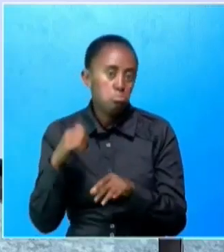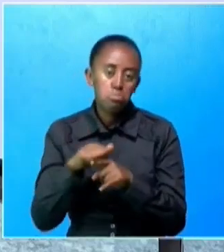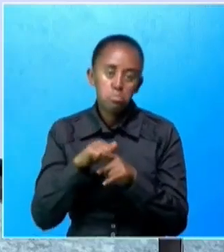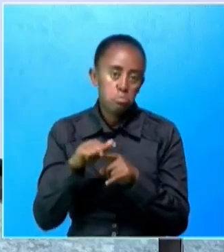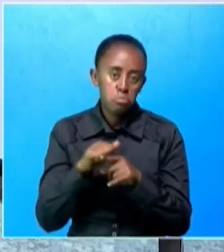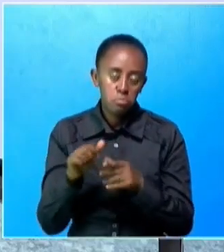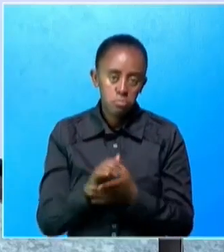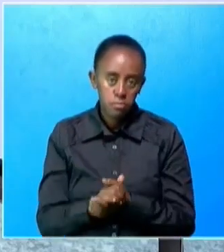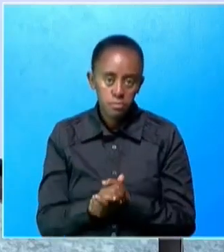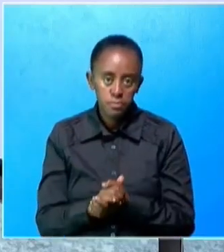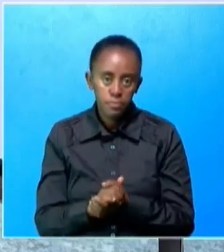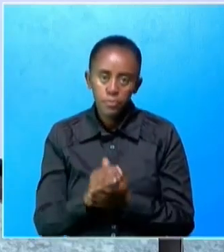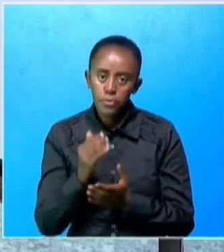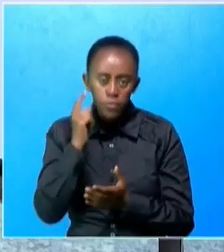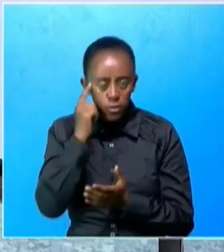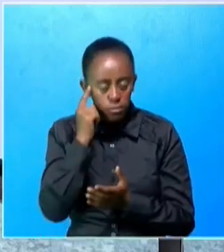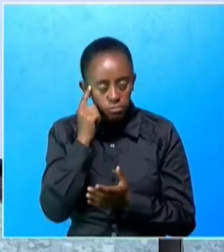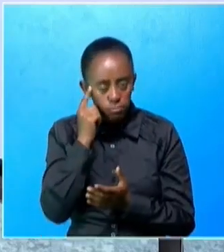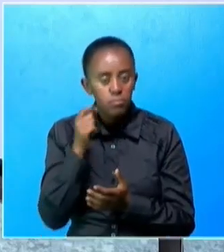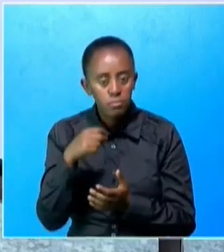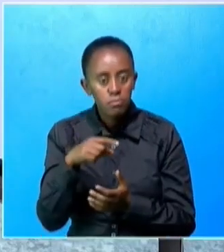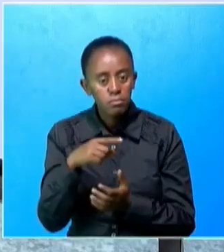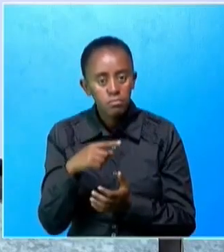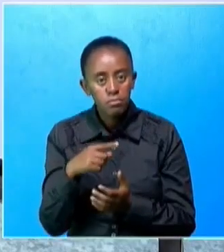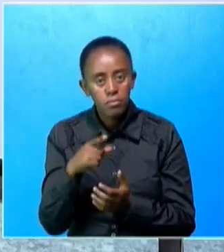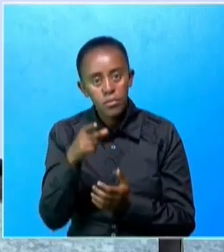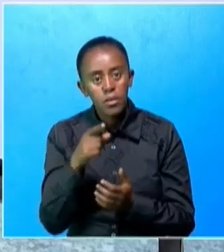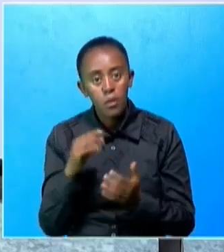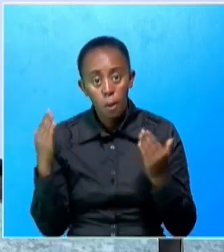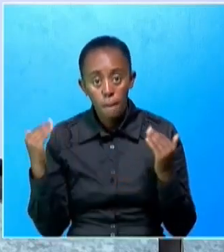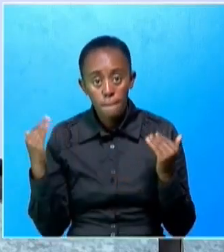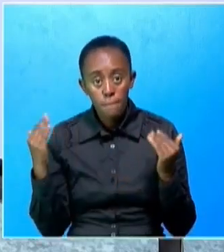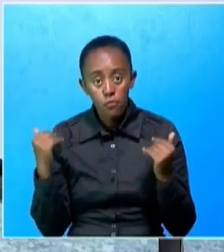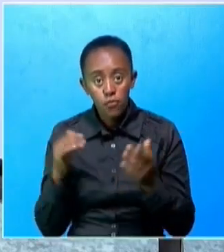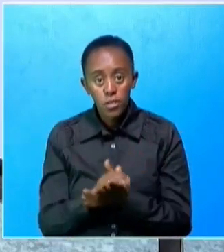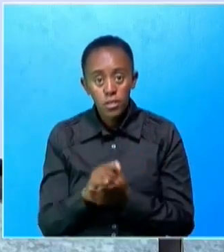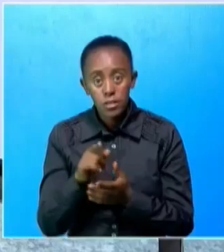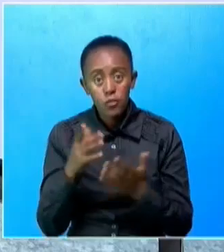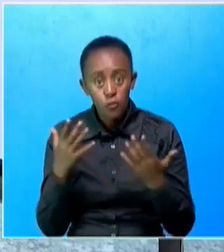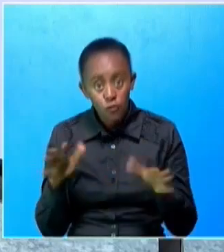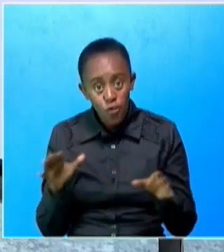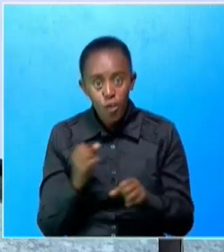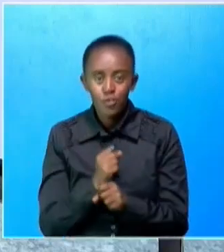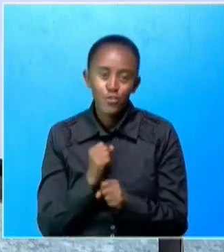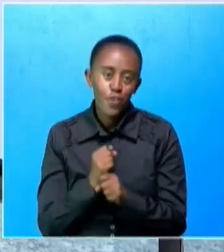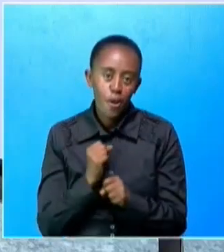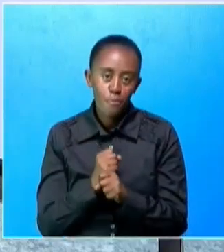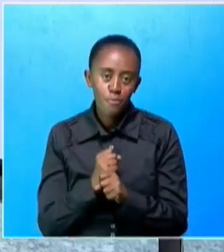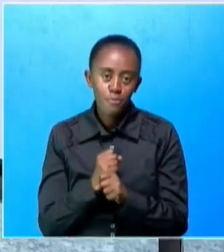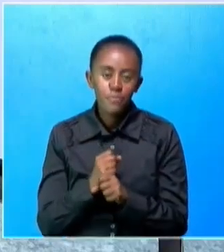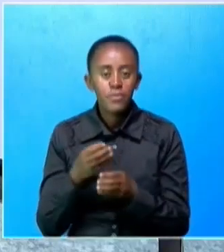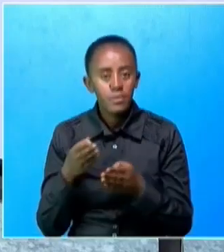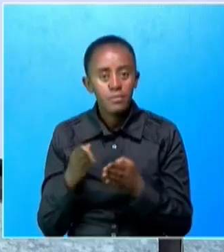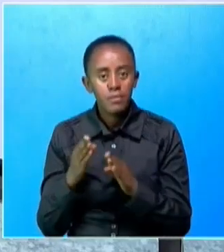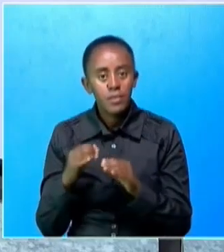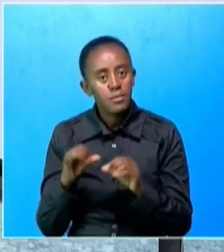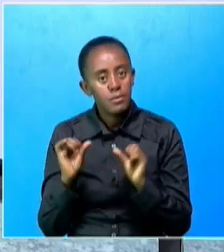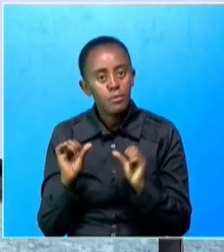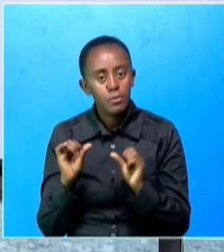far. Think about this, and then hopefully you have done your job. Let's go